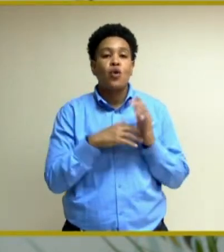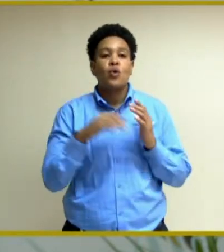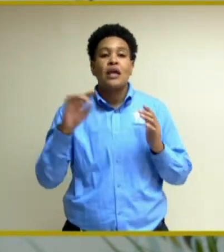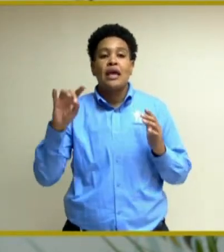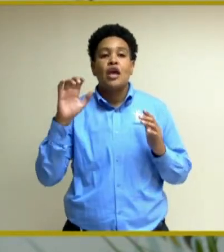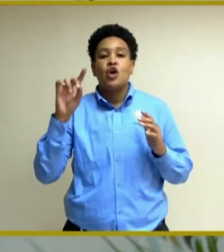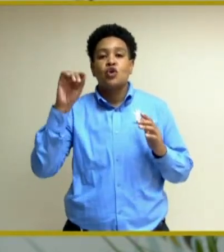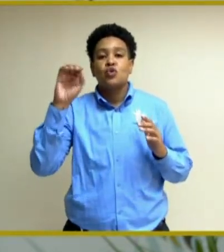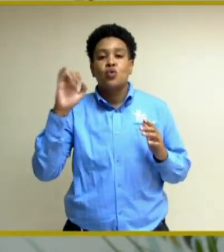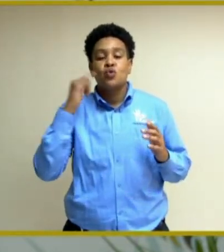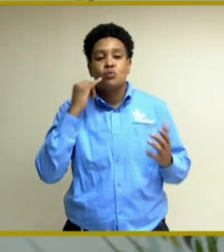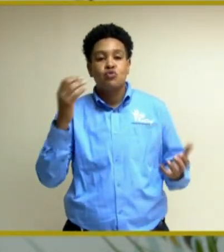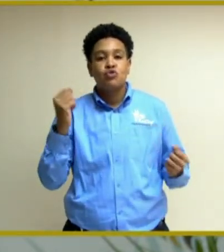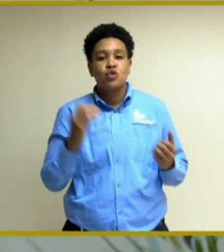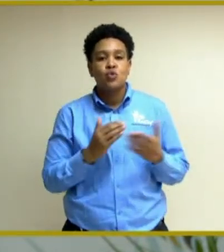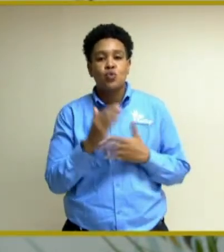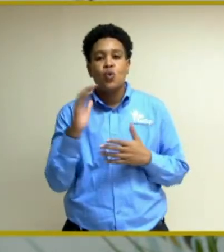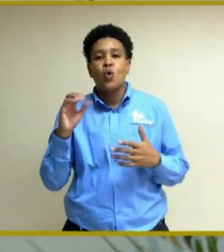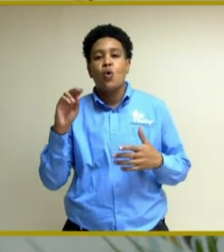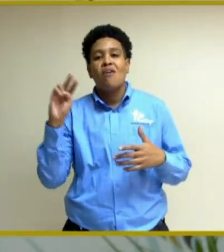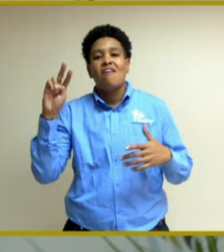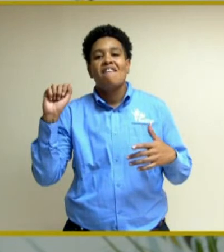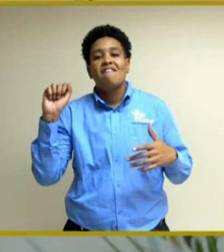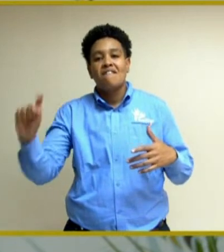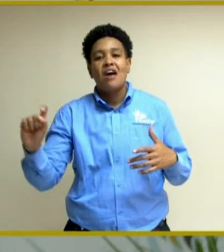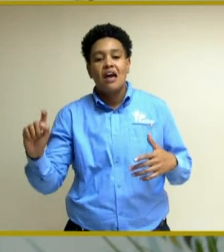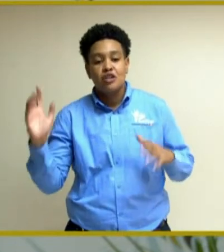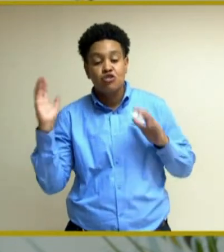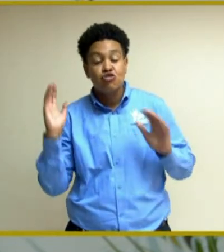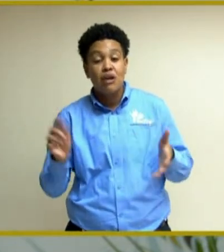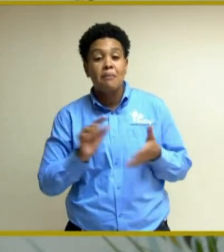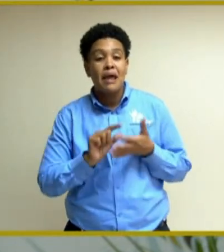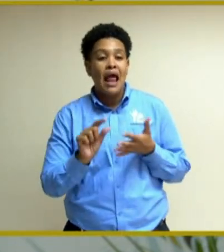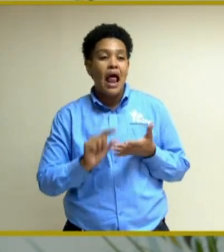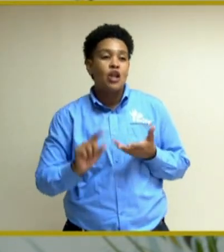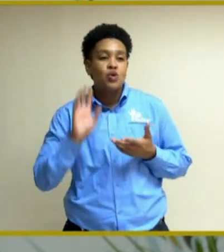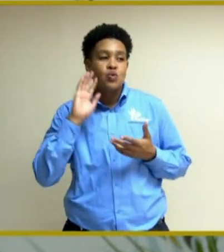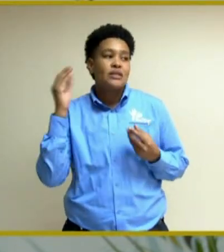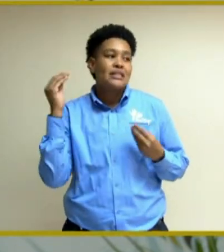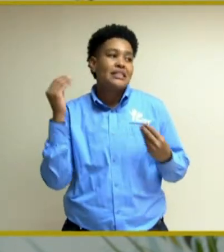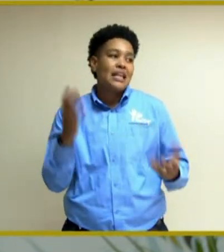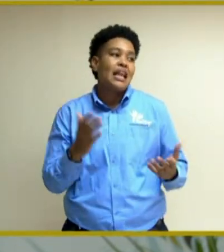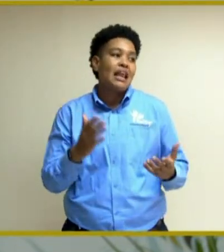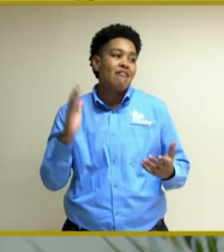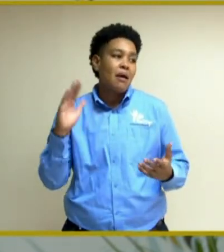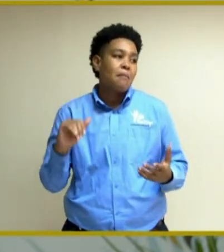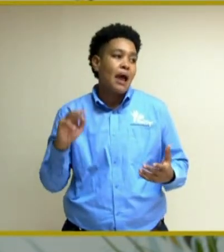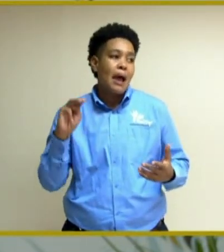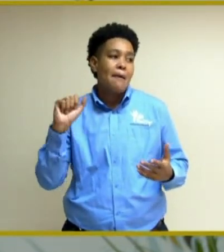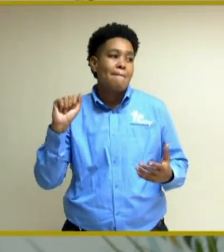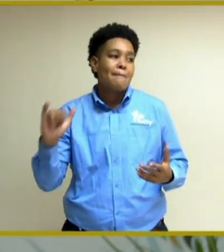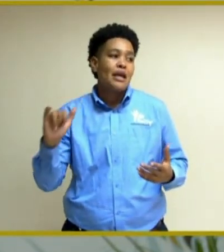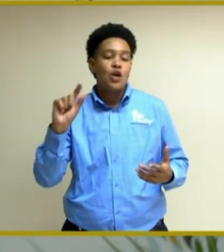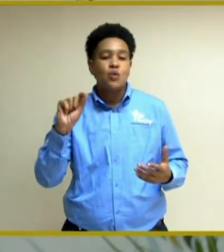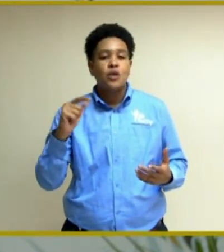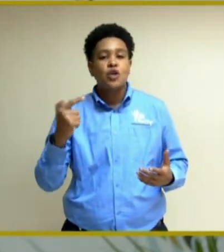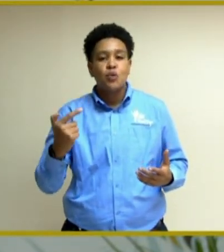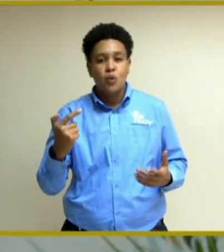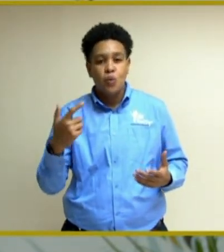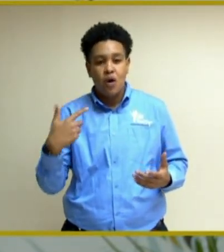124,800 doses to be received through COVAX. The remaining allocations are to be delivered by May